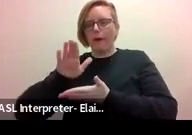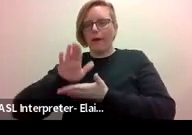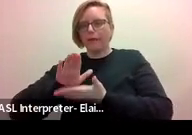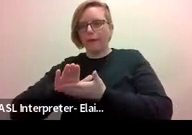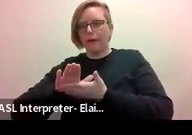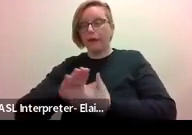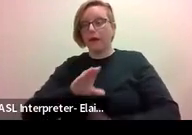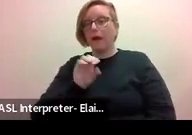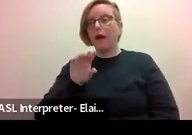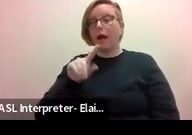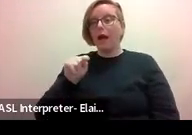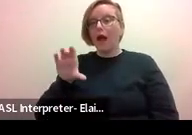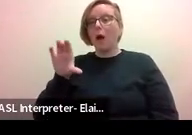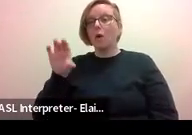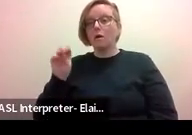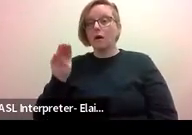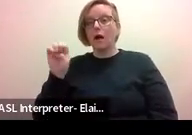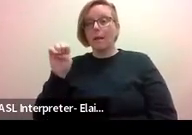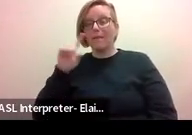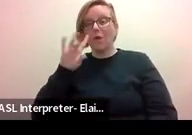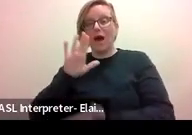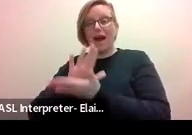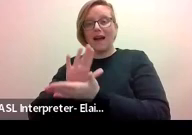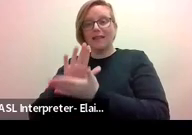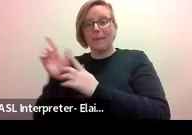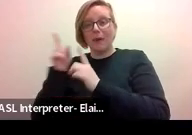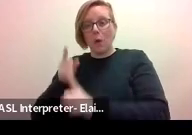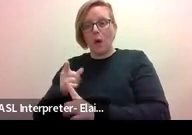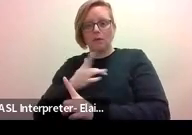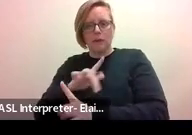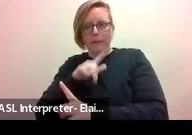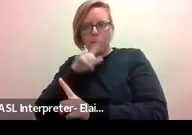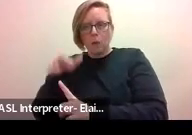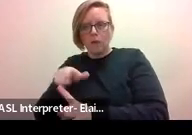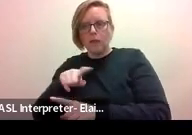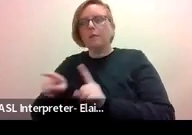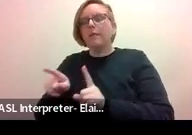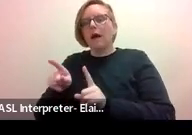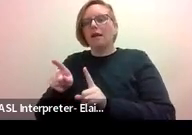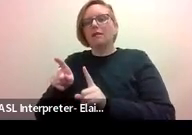in academic goals, but it's just easier to think. So